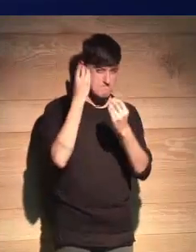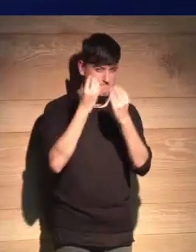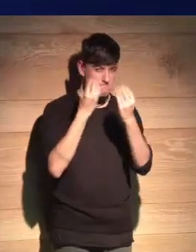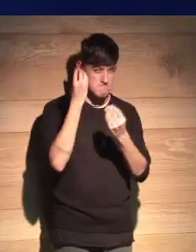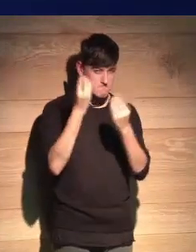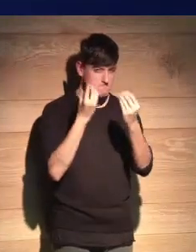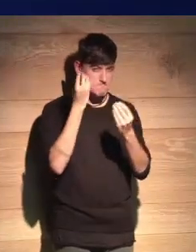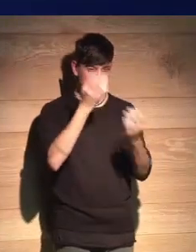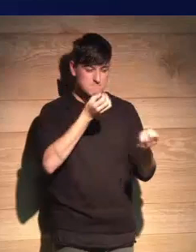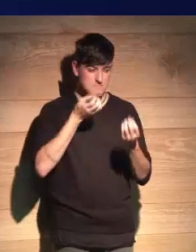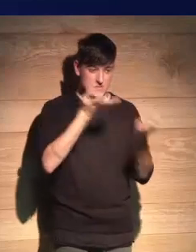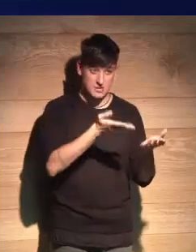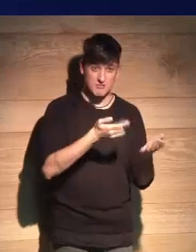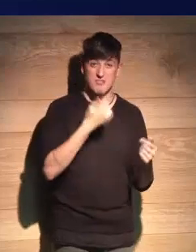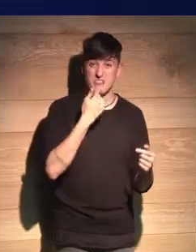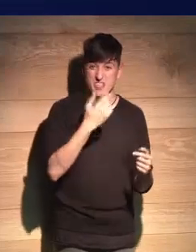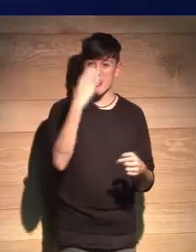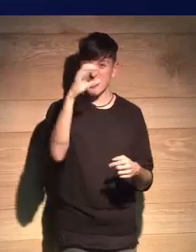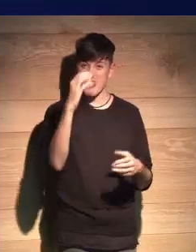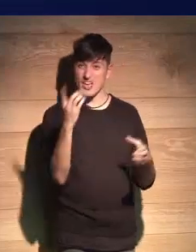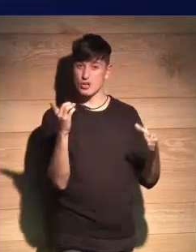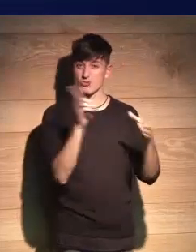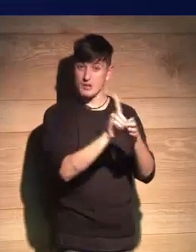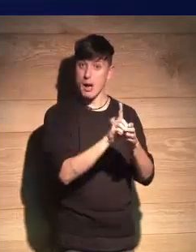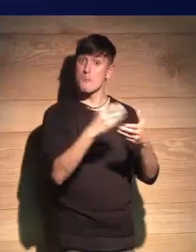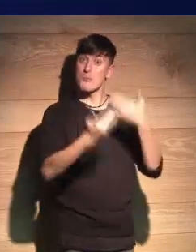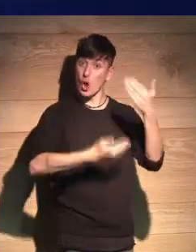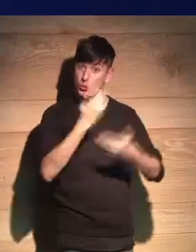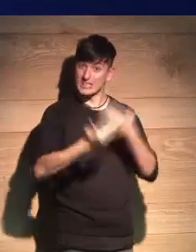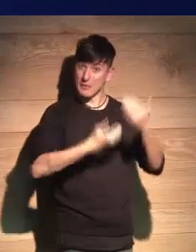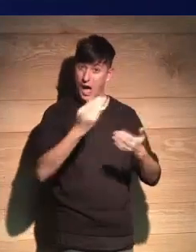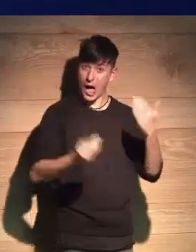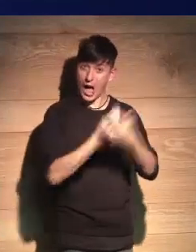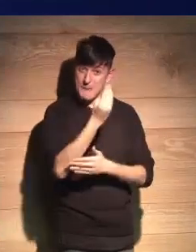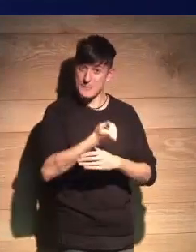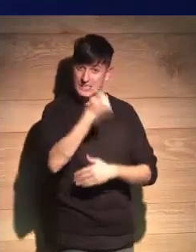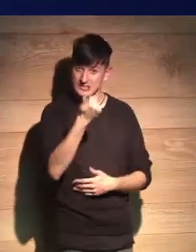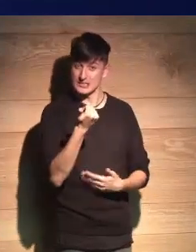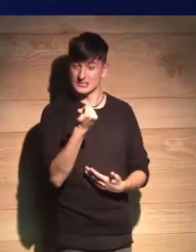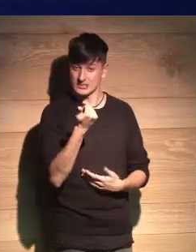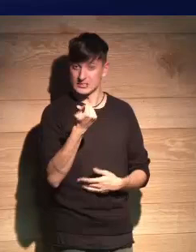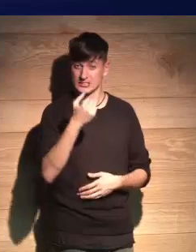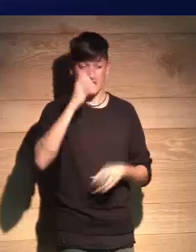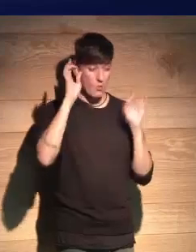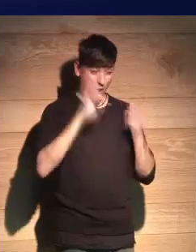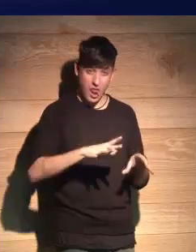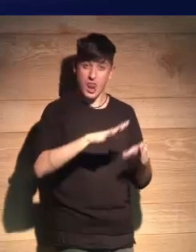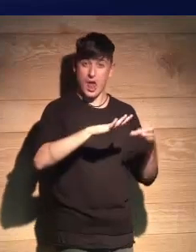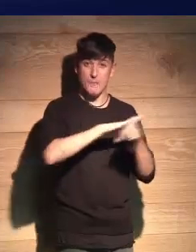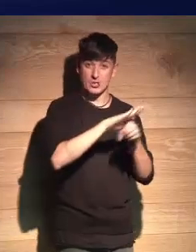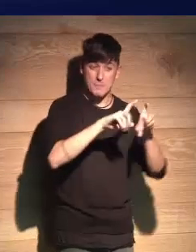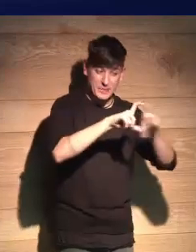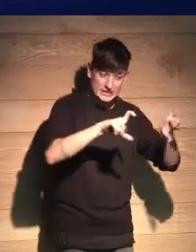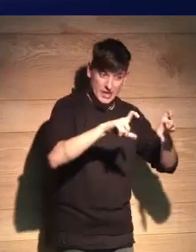We've already heard a lot of thoughts that show that inclusive science is more productive,